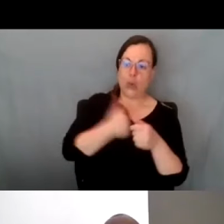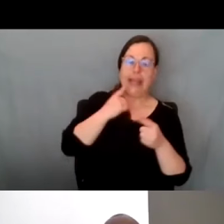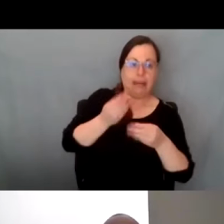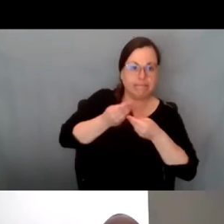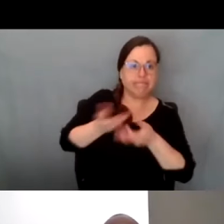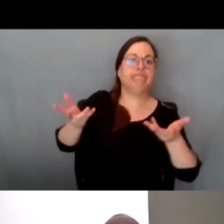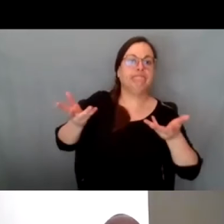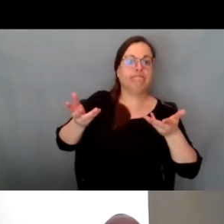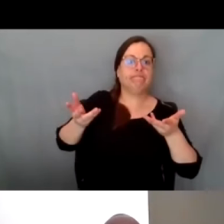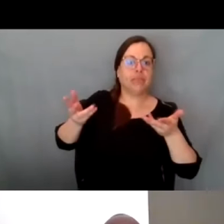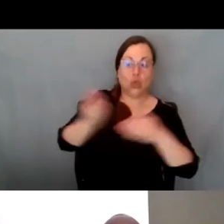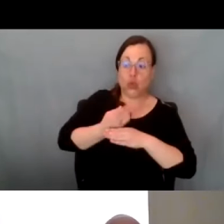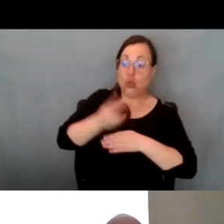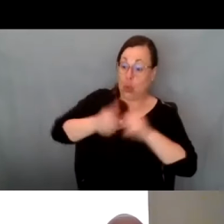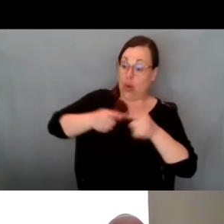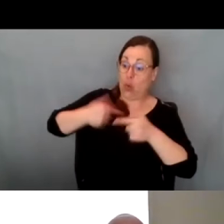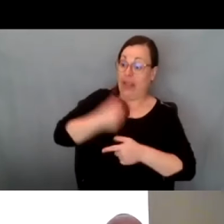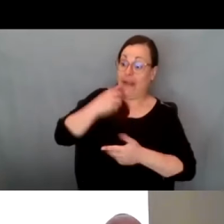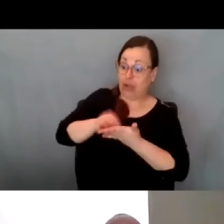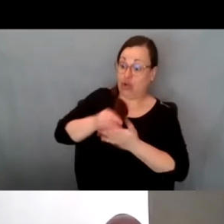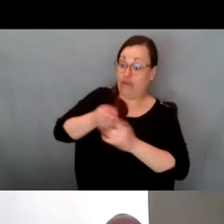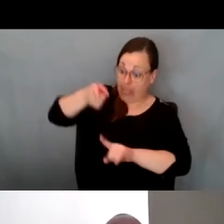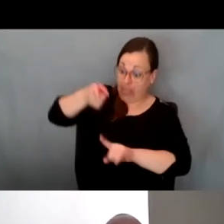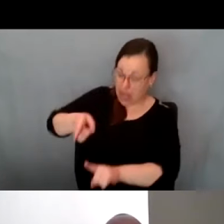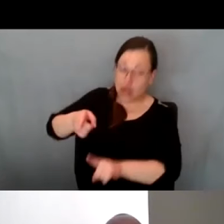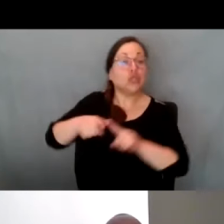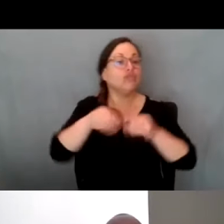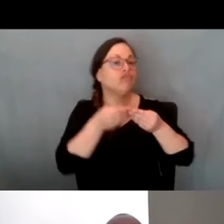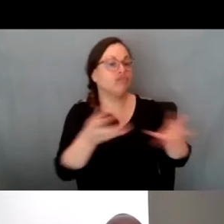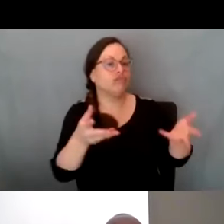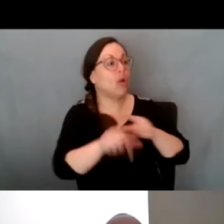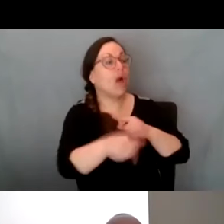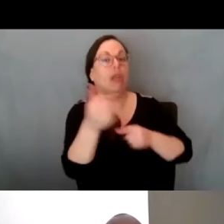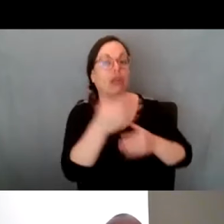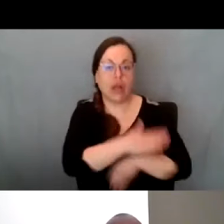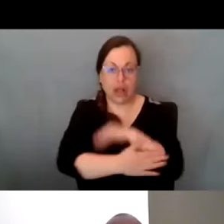other countries. On top of what we saw during the